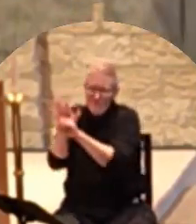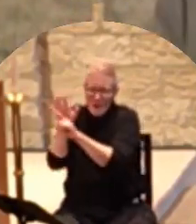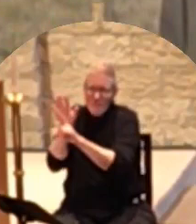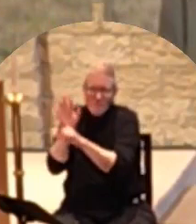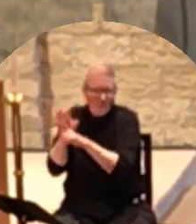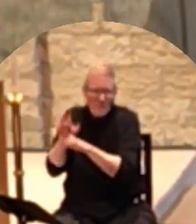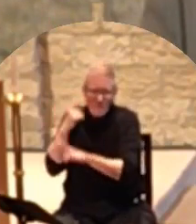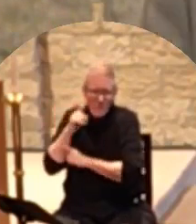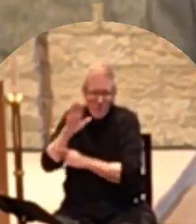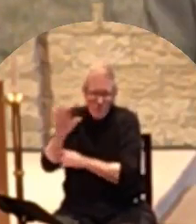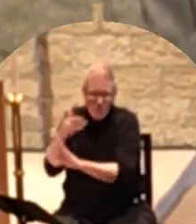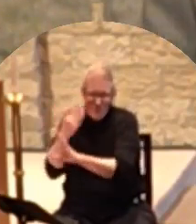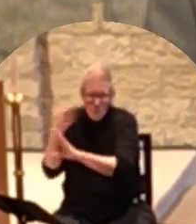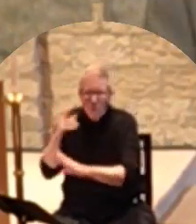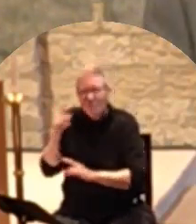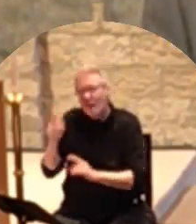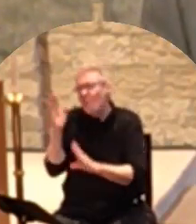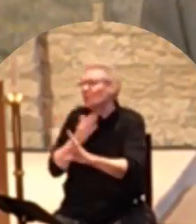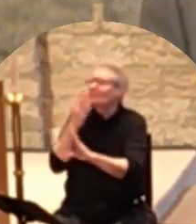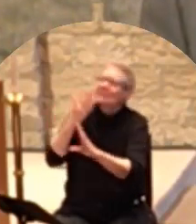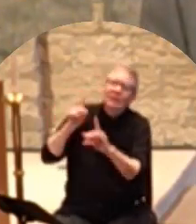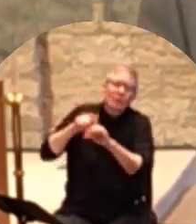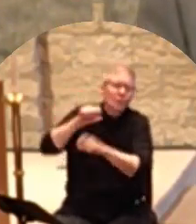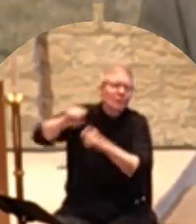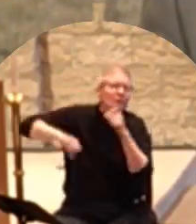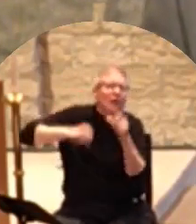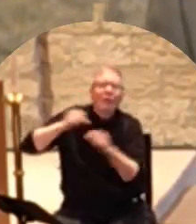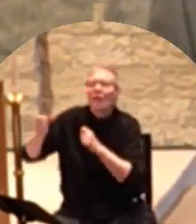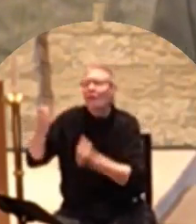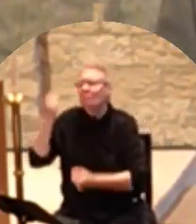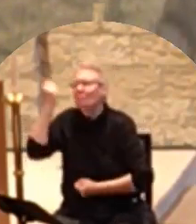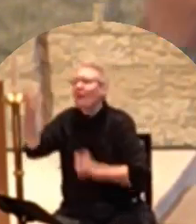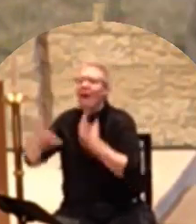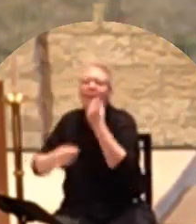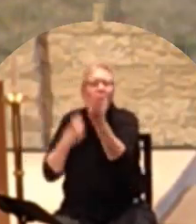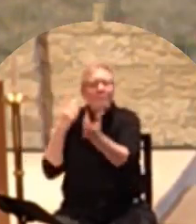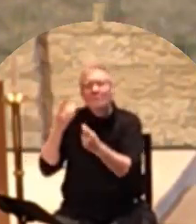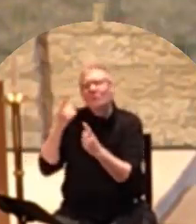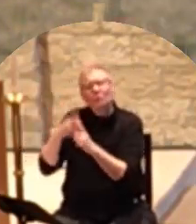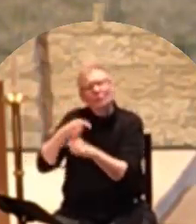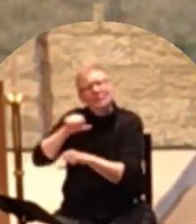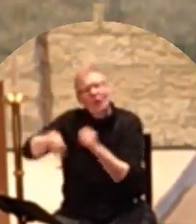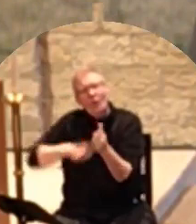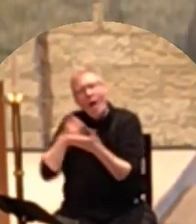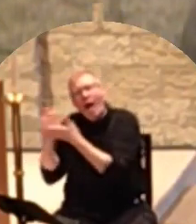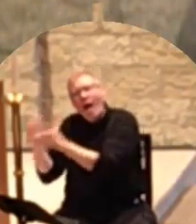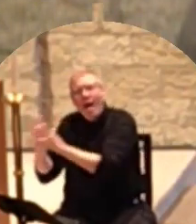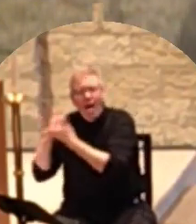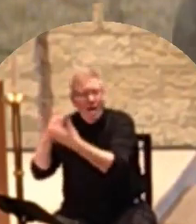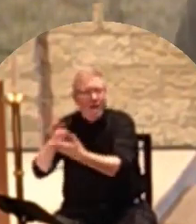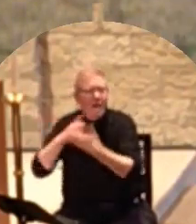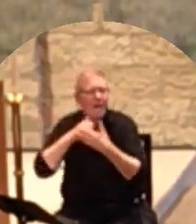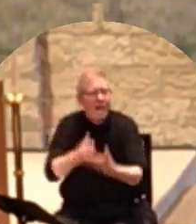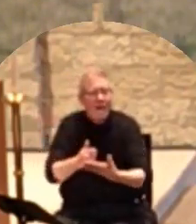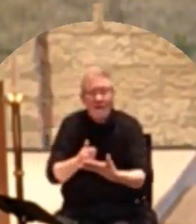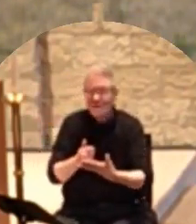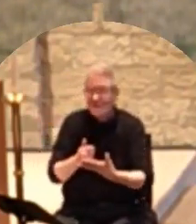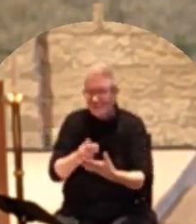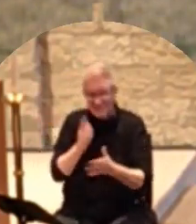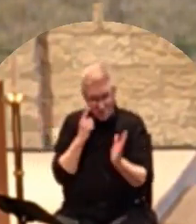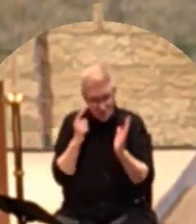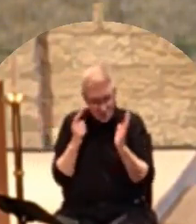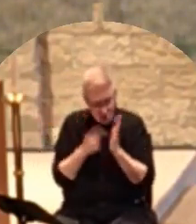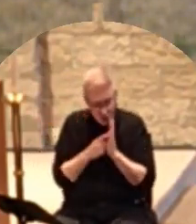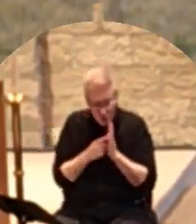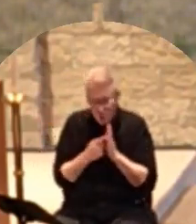gifts they were looking to give. You see, my friends, as we lift ourselves up and we change that state